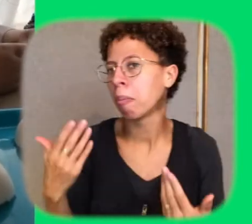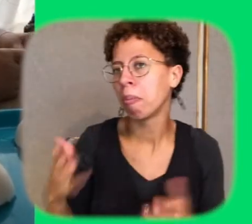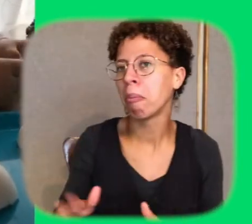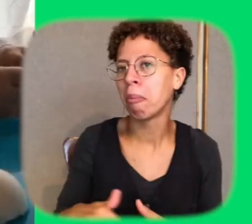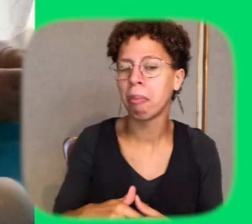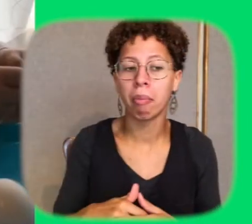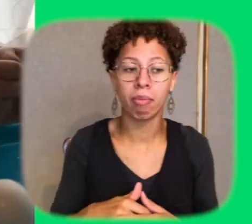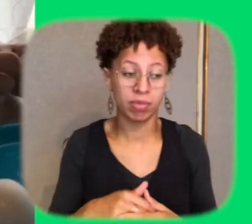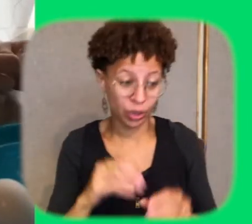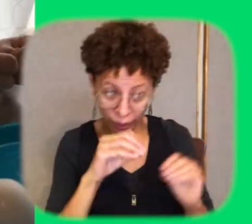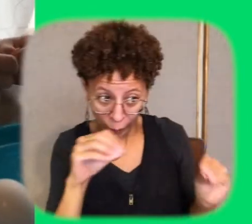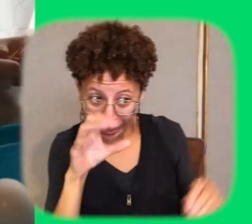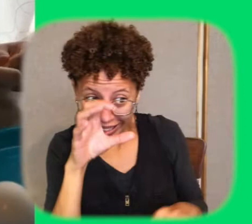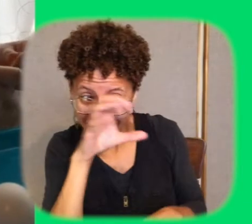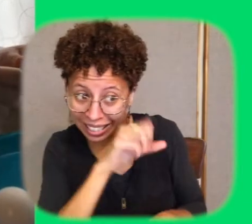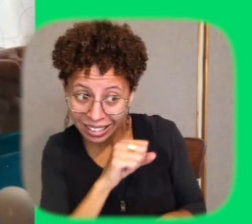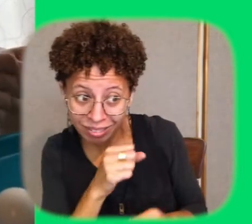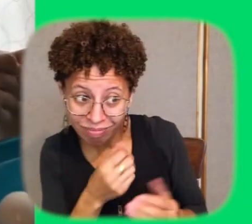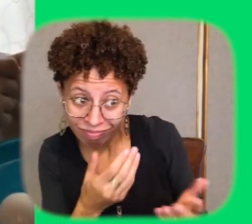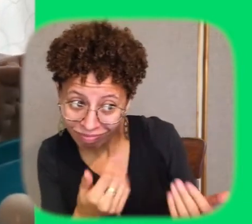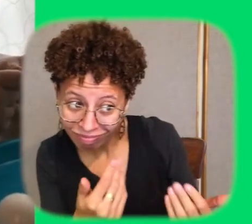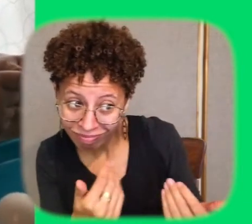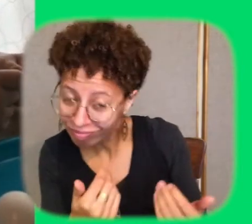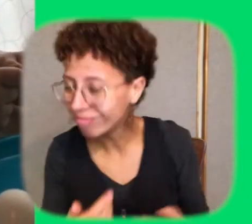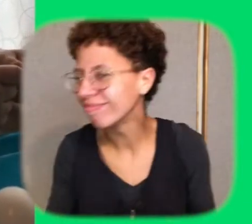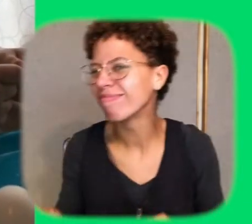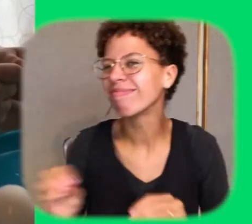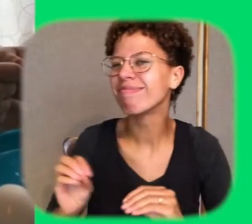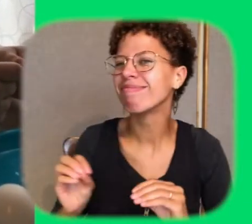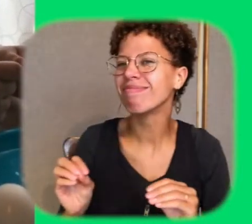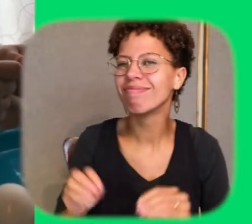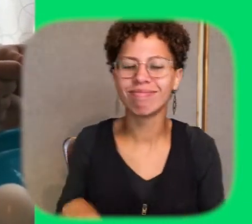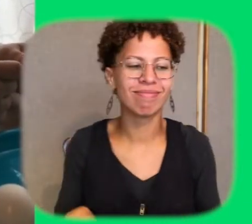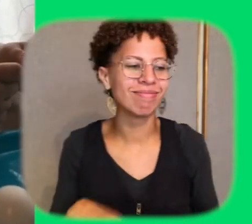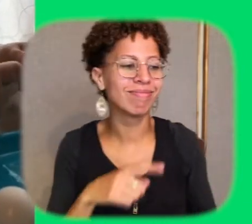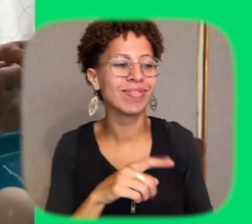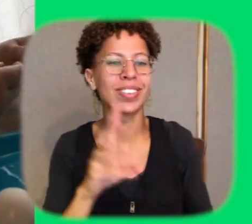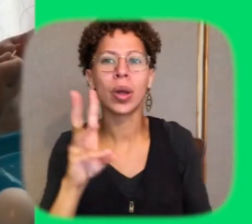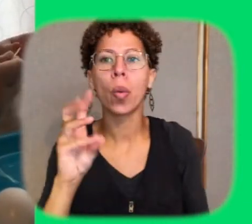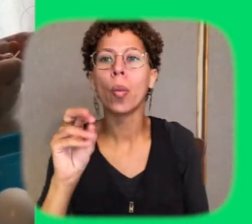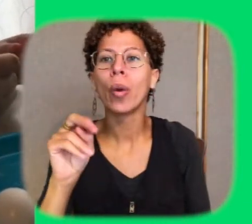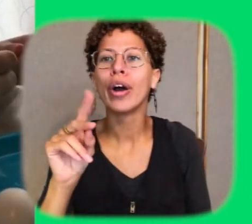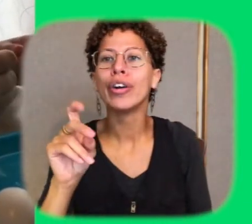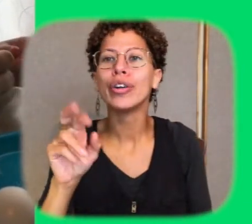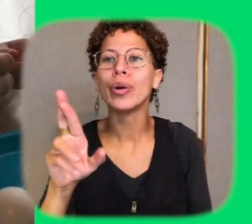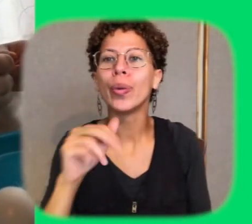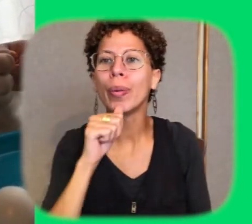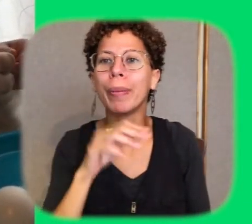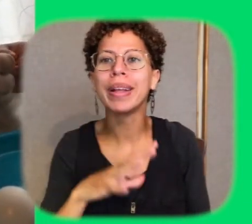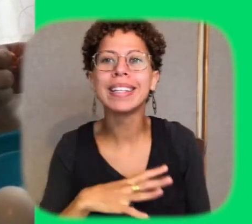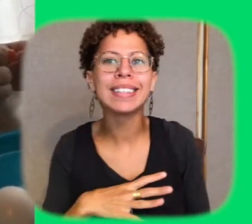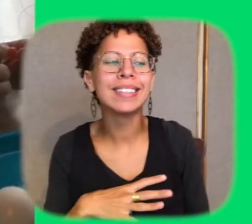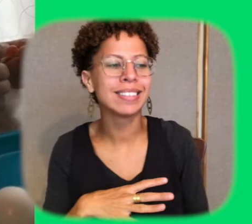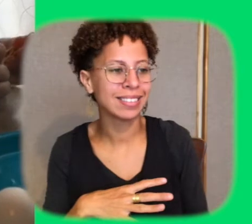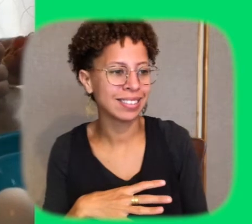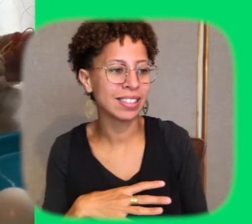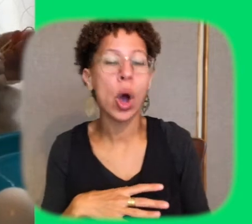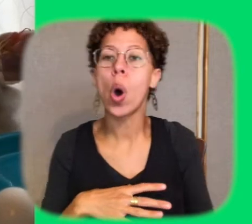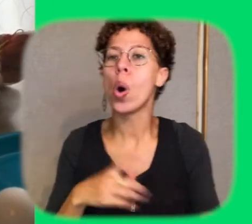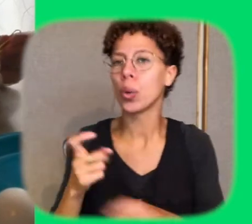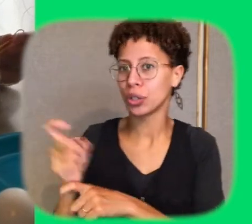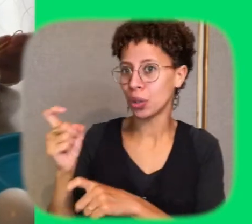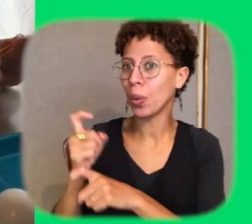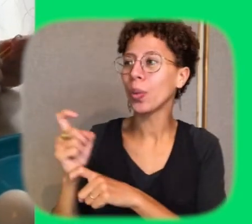superhero? No. That is Wonder Woman. Wait, here's a joke. Okay. Why